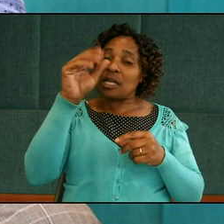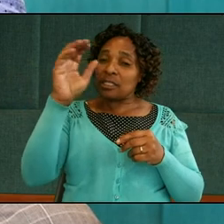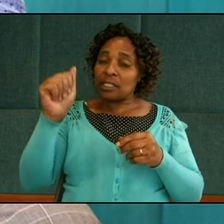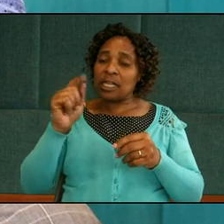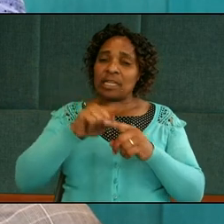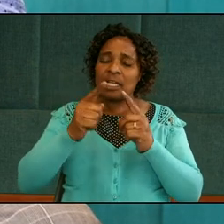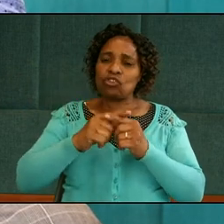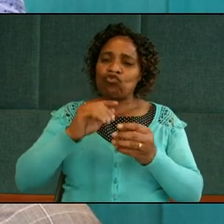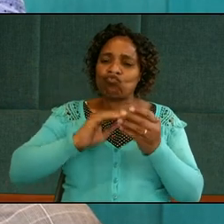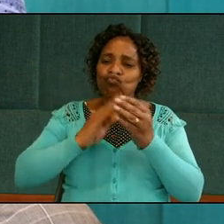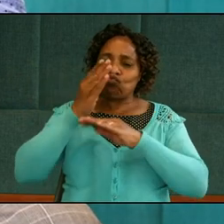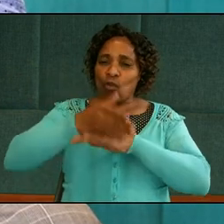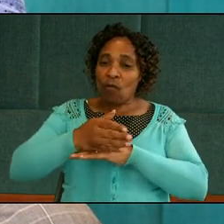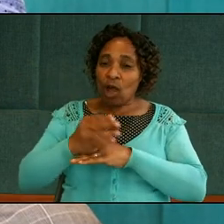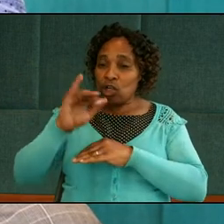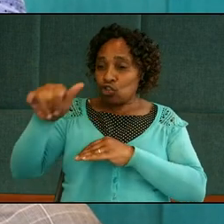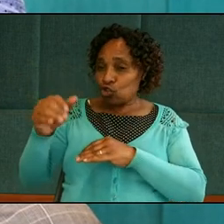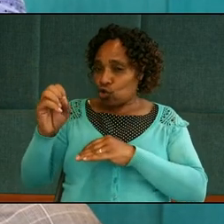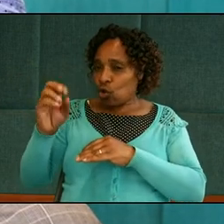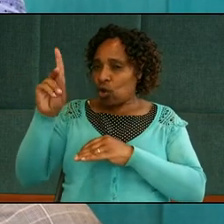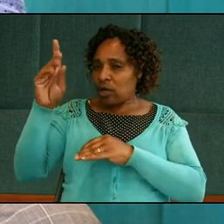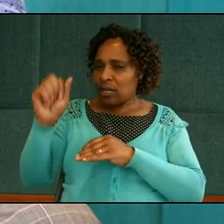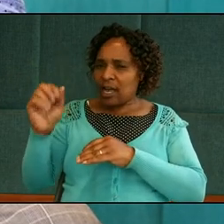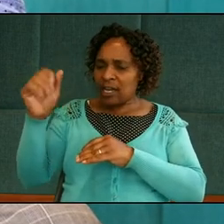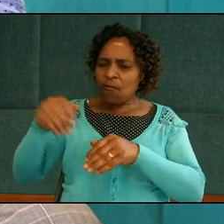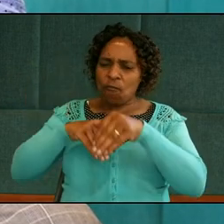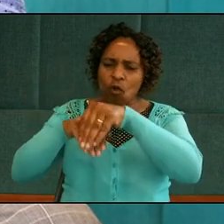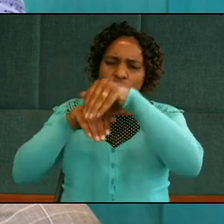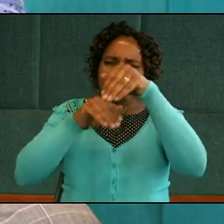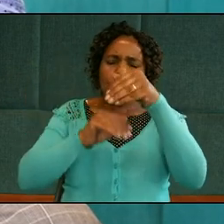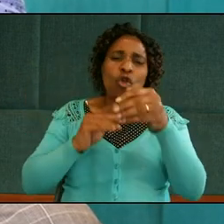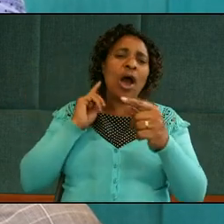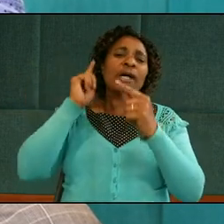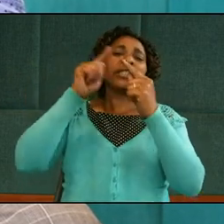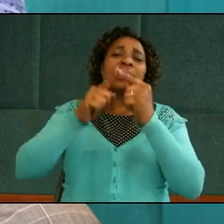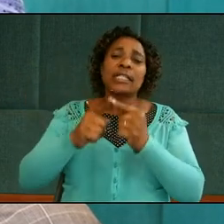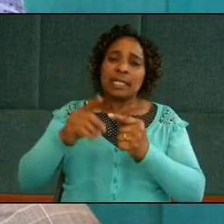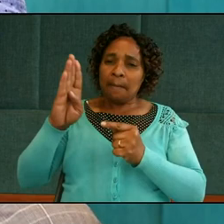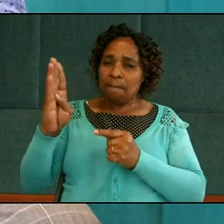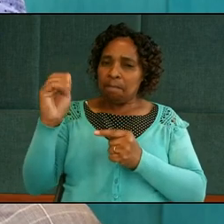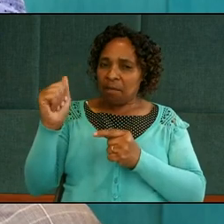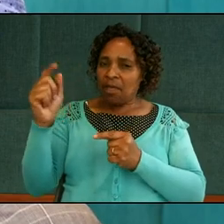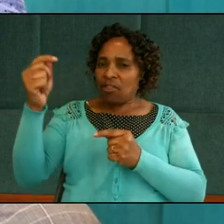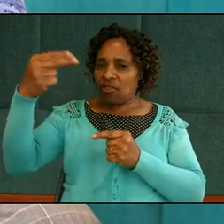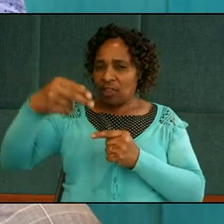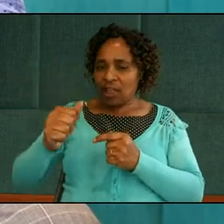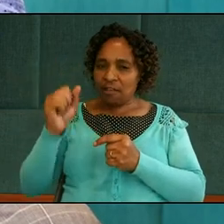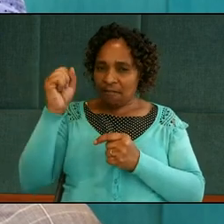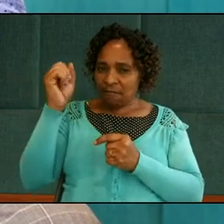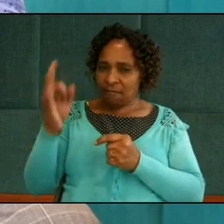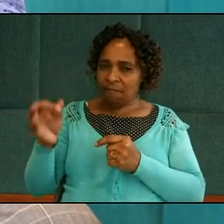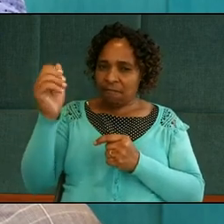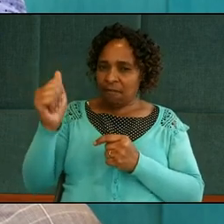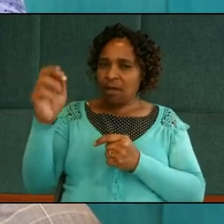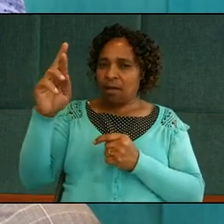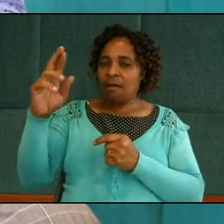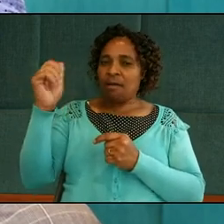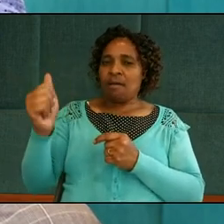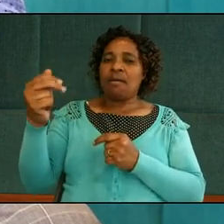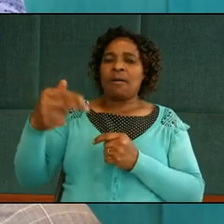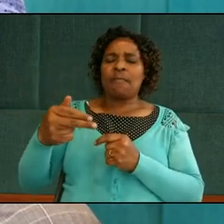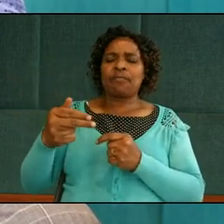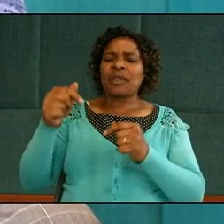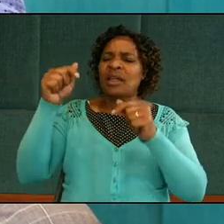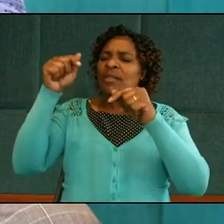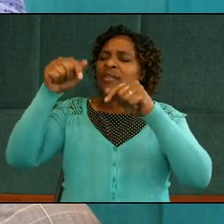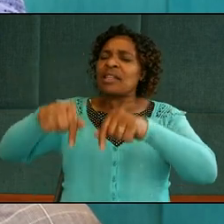of the Jordan ahead of them as far as Beth Barah." Now you see from this, it has left